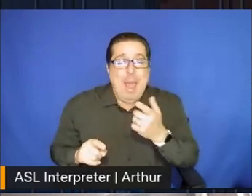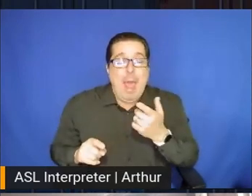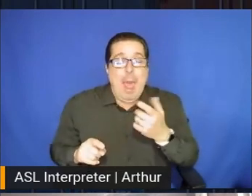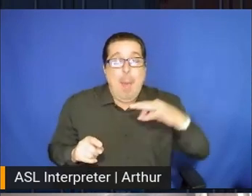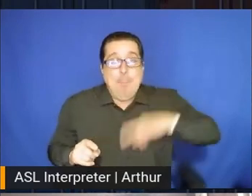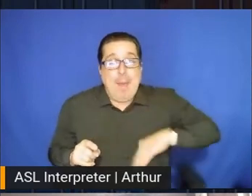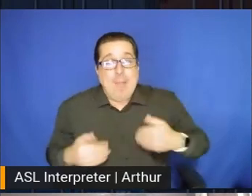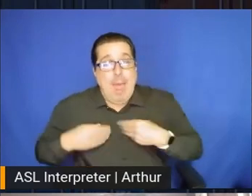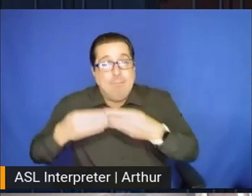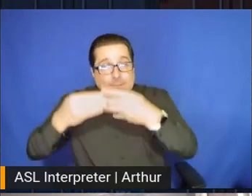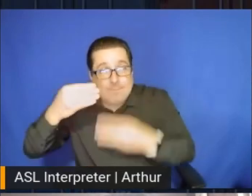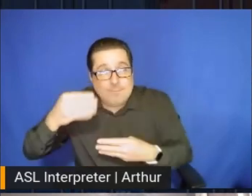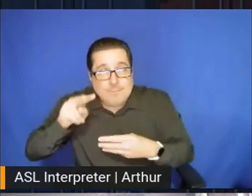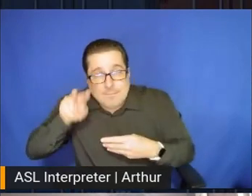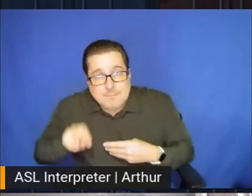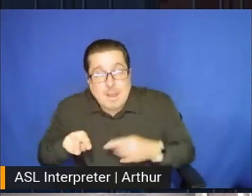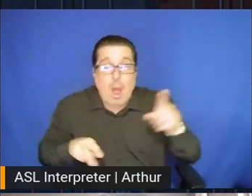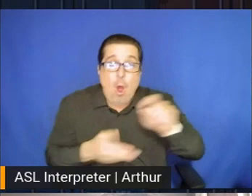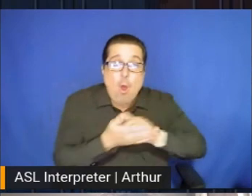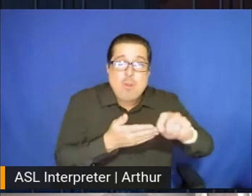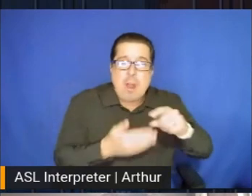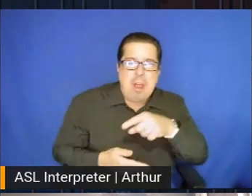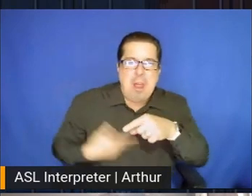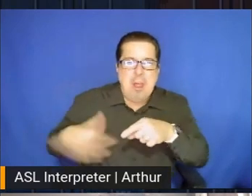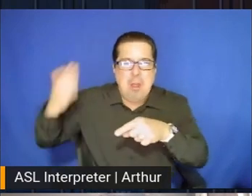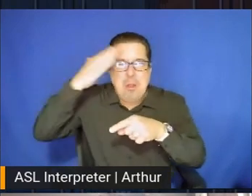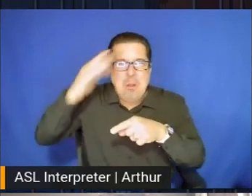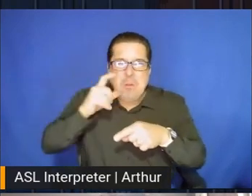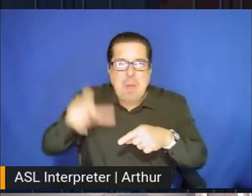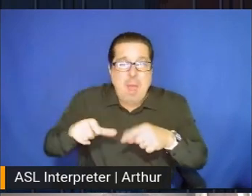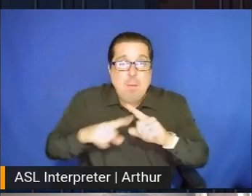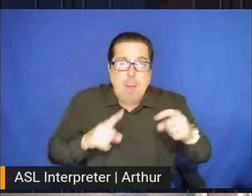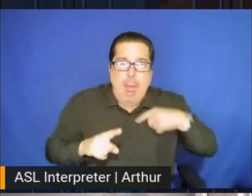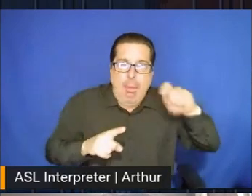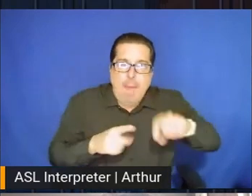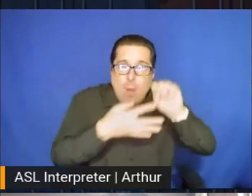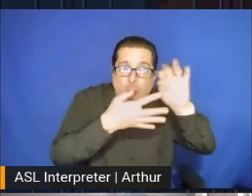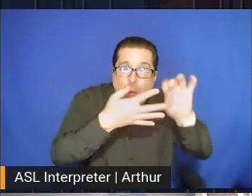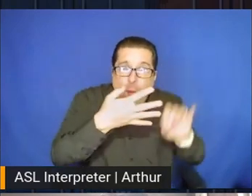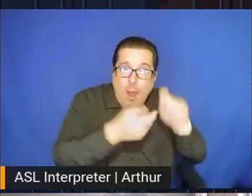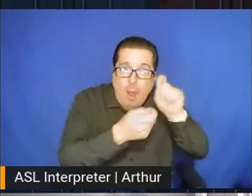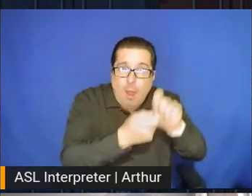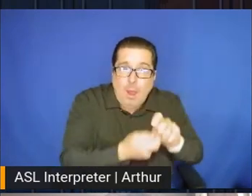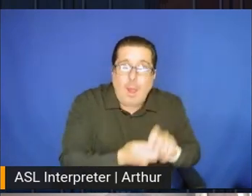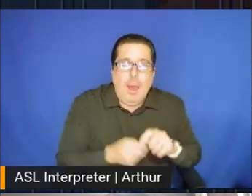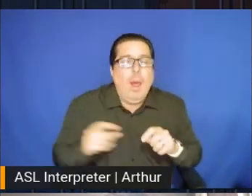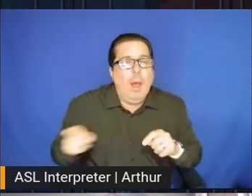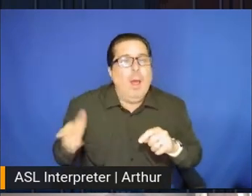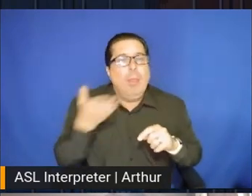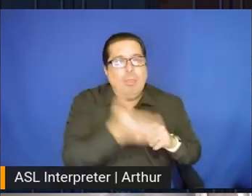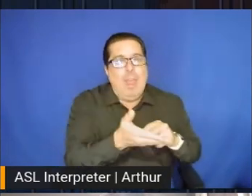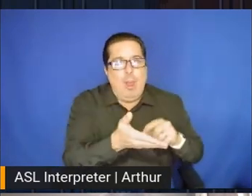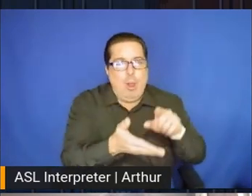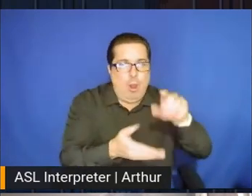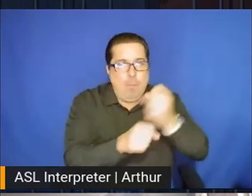the writer's concerned, like it's like, okay, yeah, you still have to define every aspect of that. Yeah.